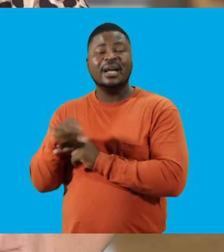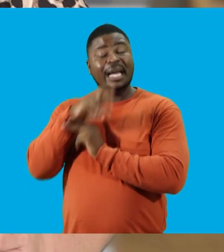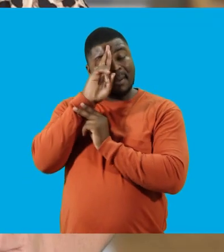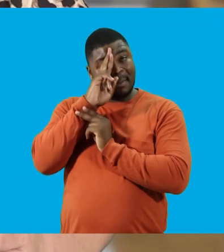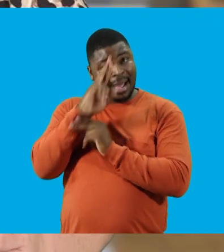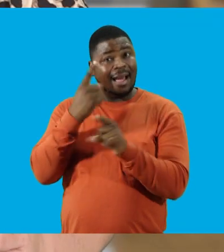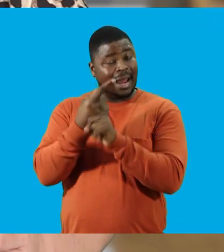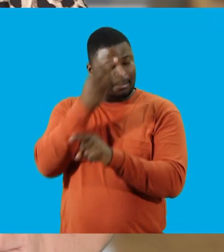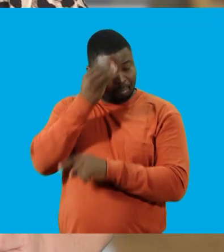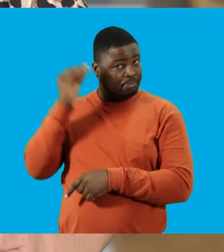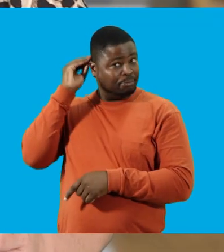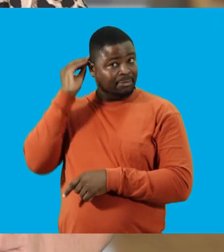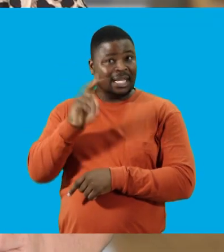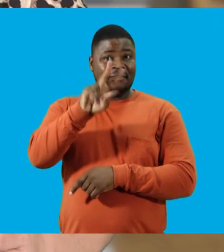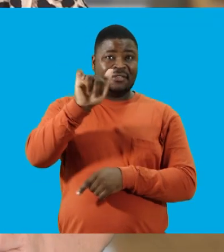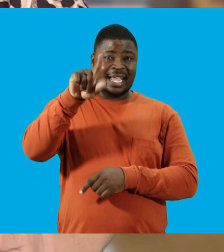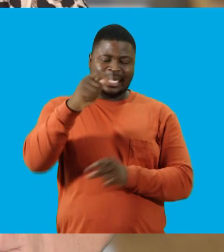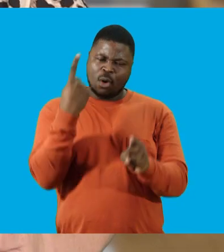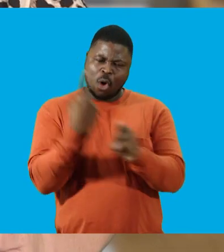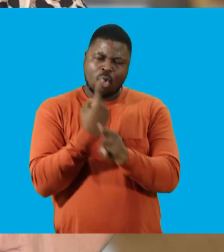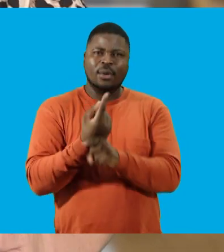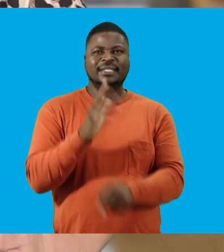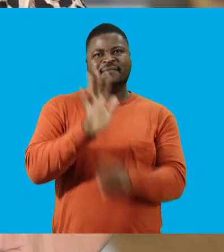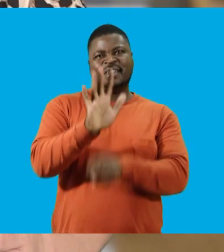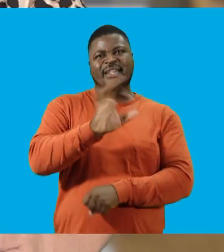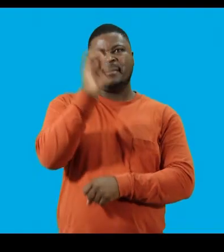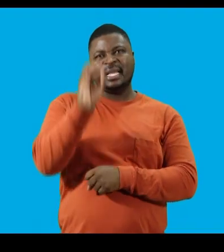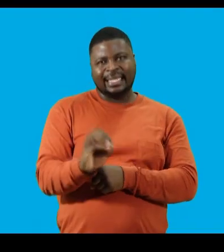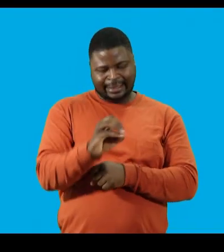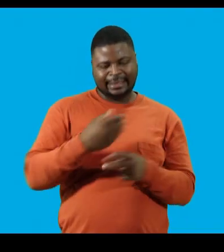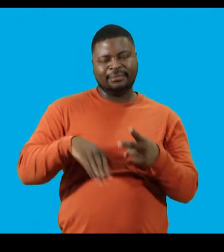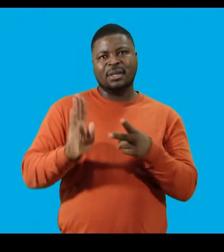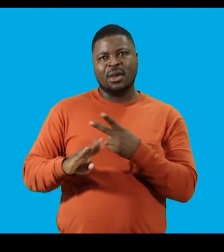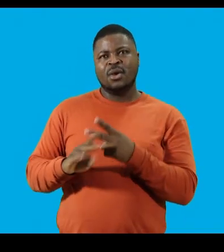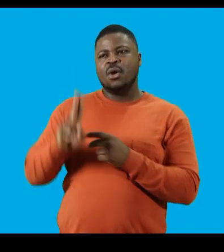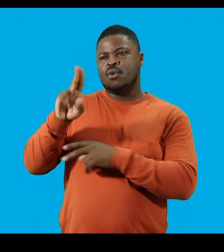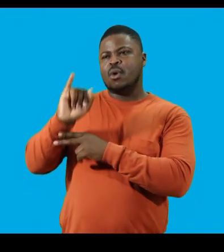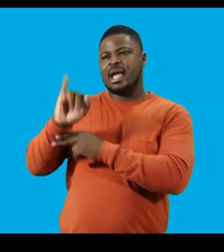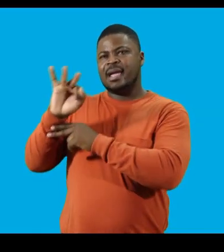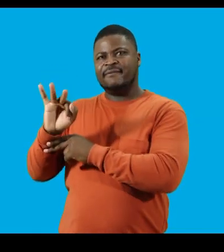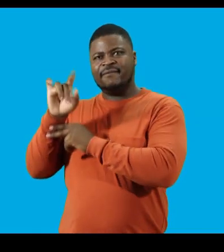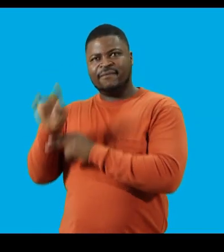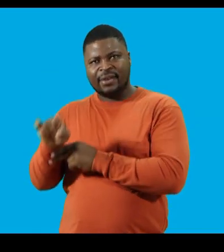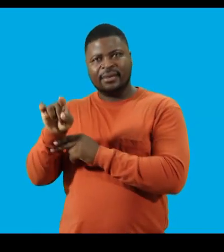VAT is 15% and UIF is 1%.